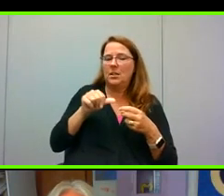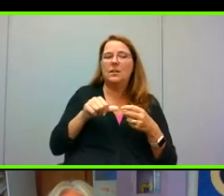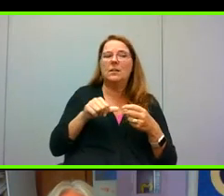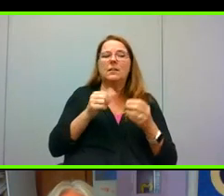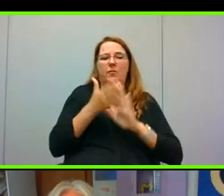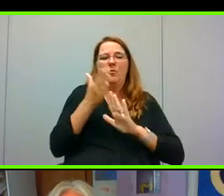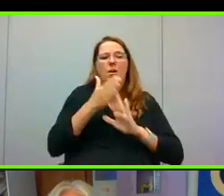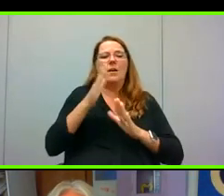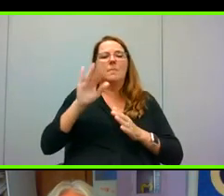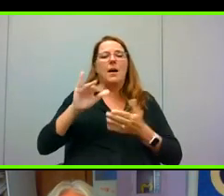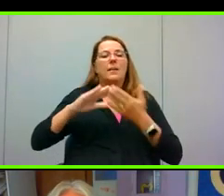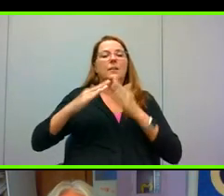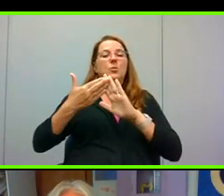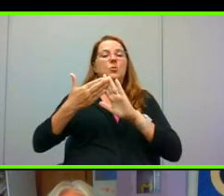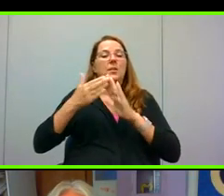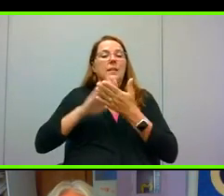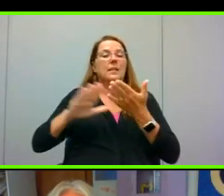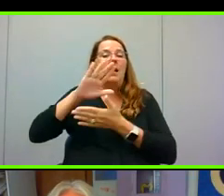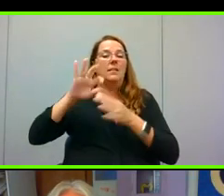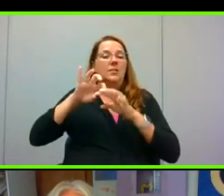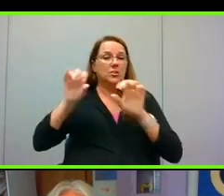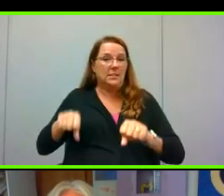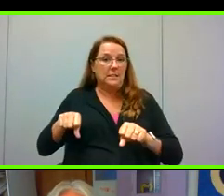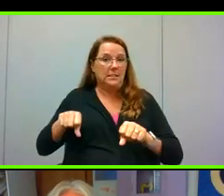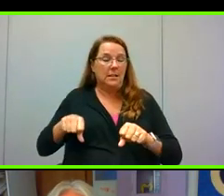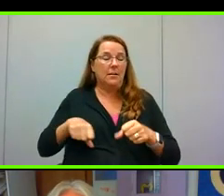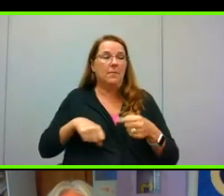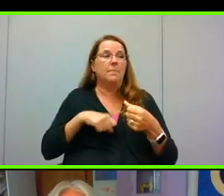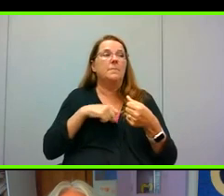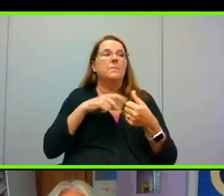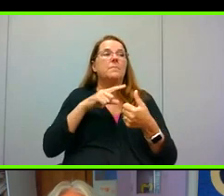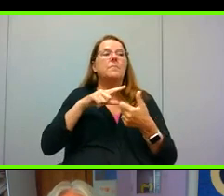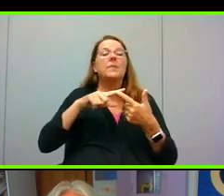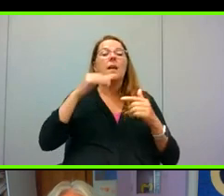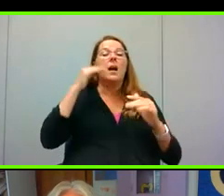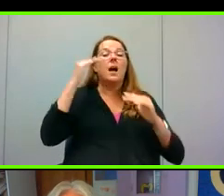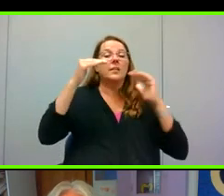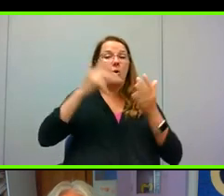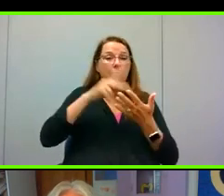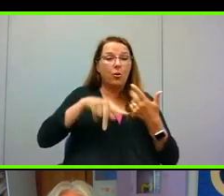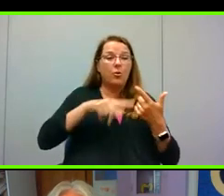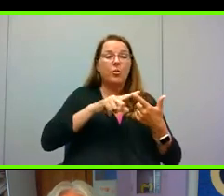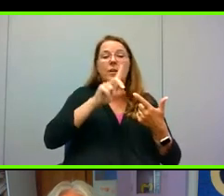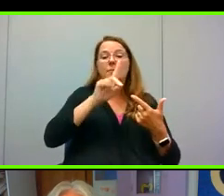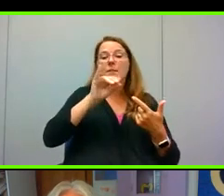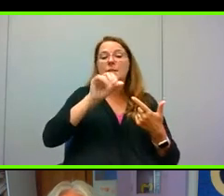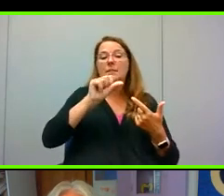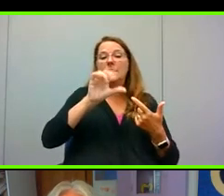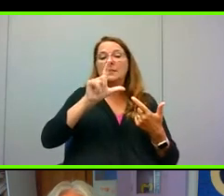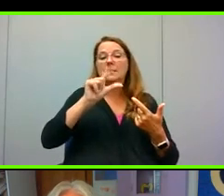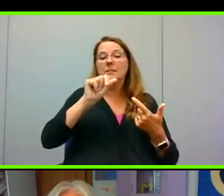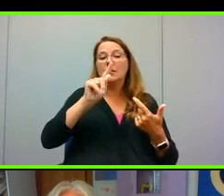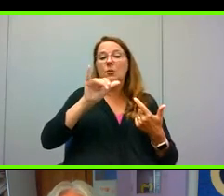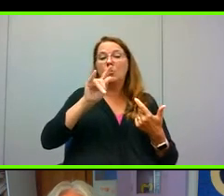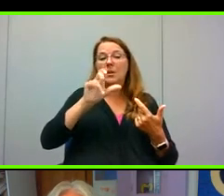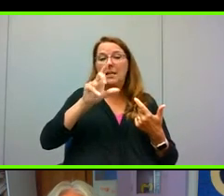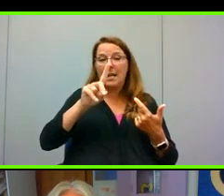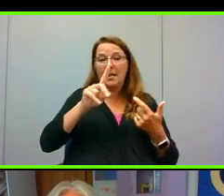run by the community college system. They're the adult program, the dislocated program, the